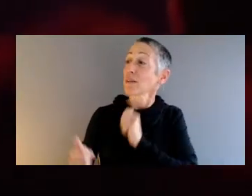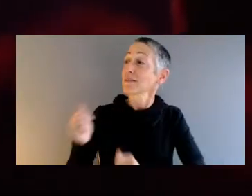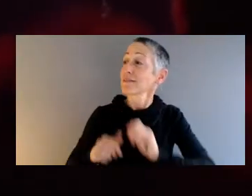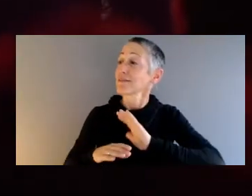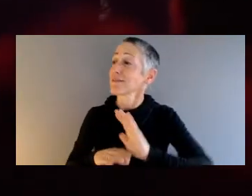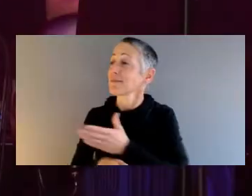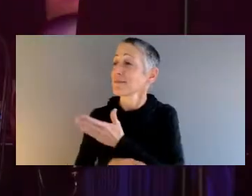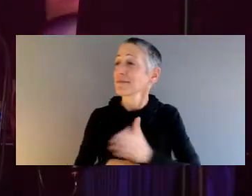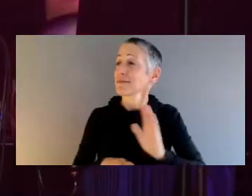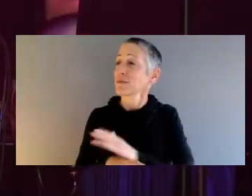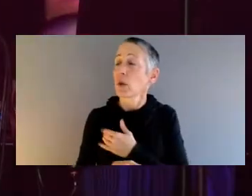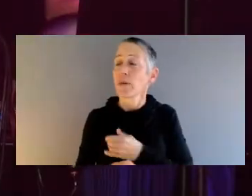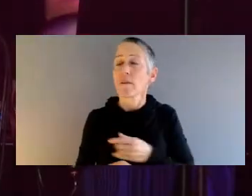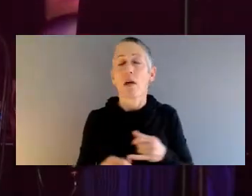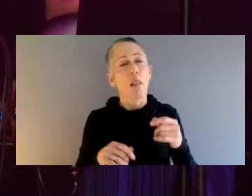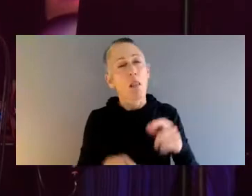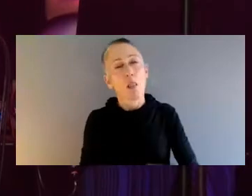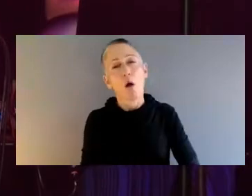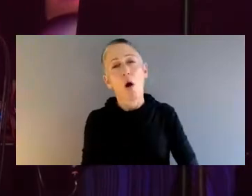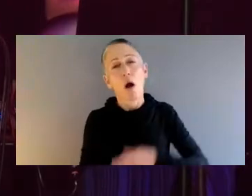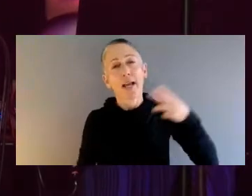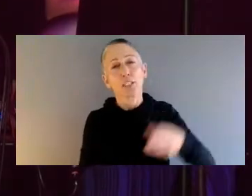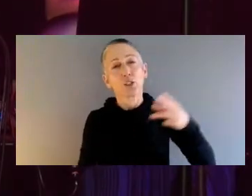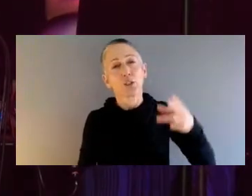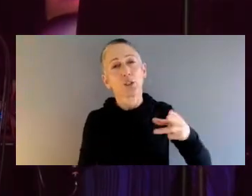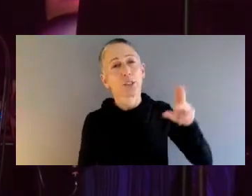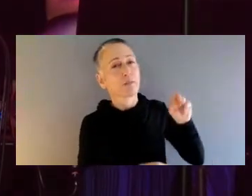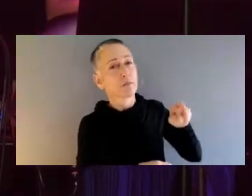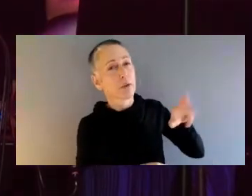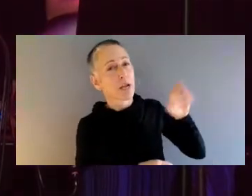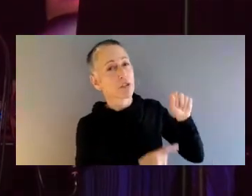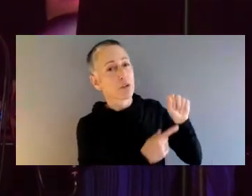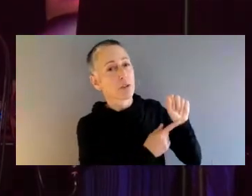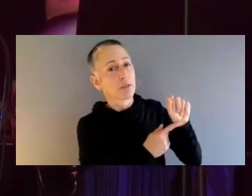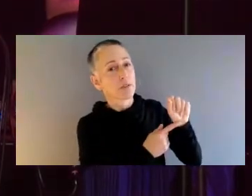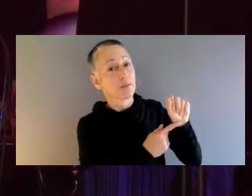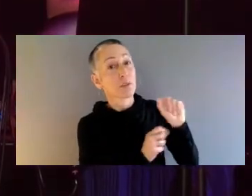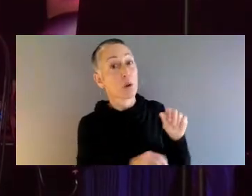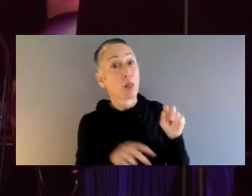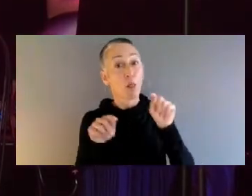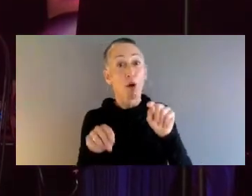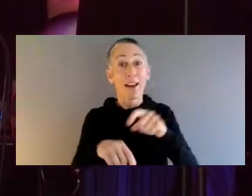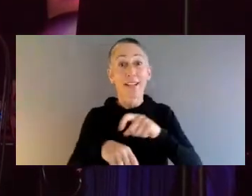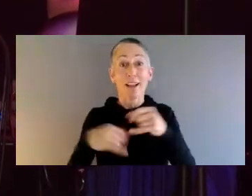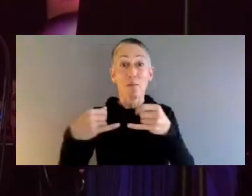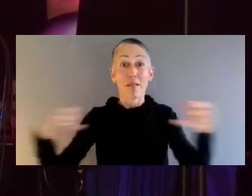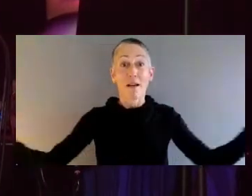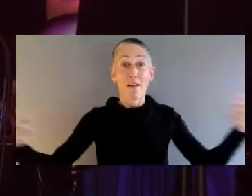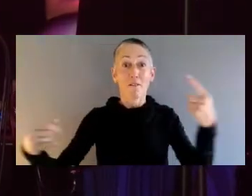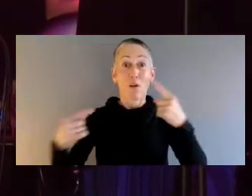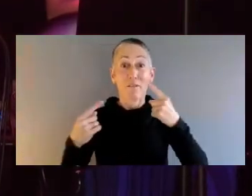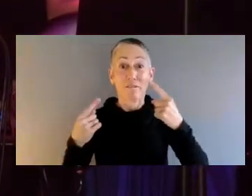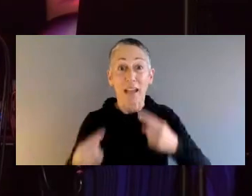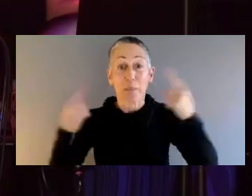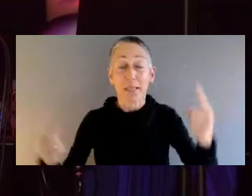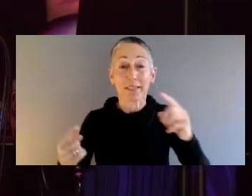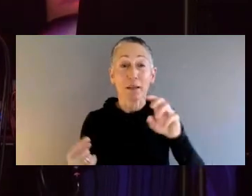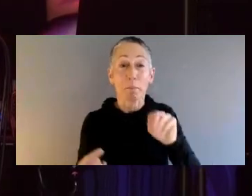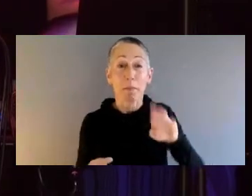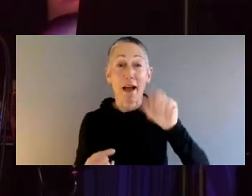way. You can learn more about them on the timeline at maestromusic.org. Through Maestra's work, women